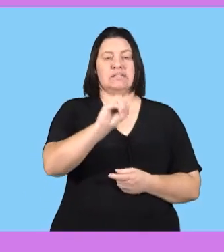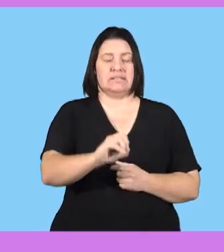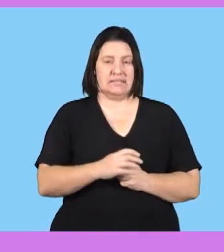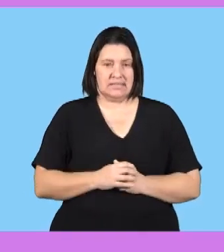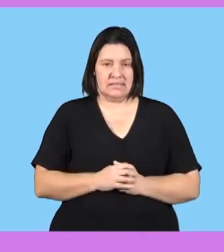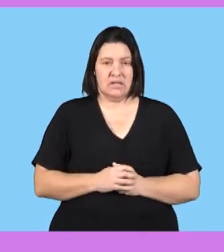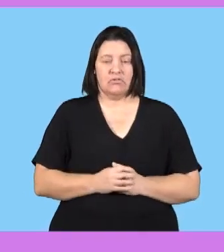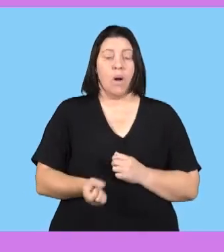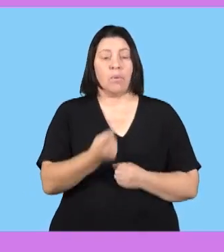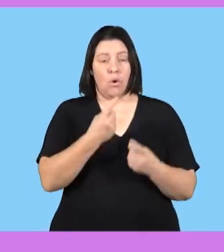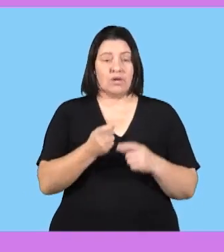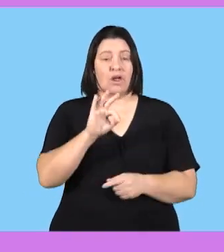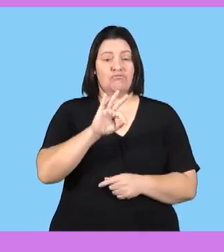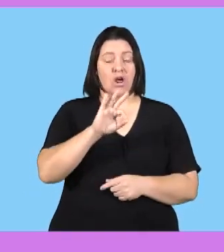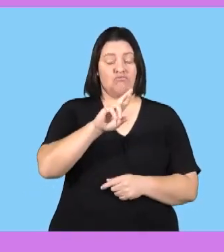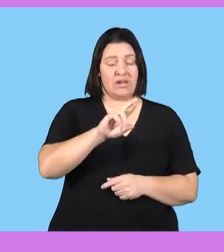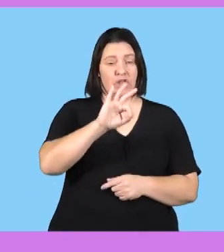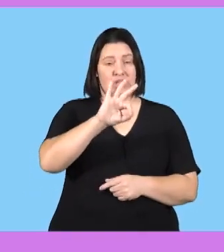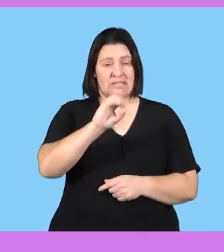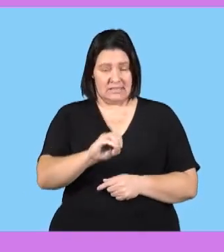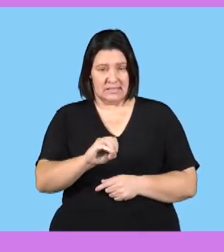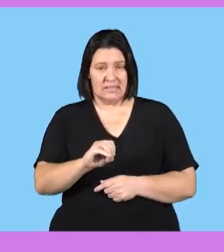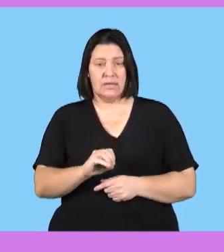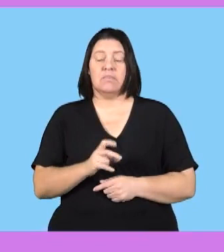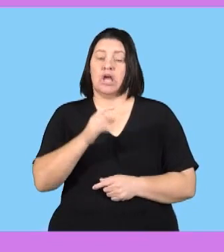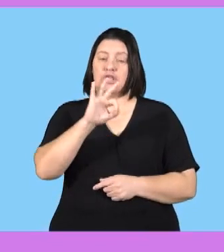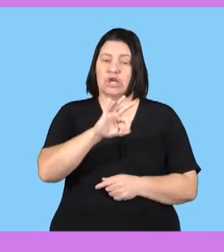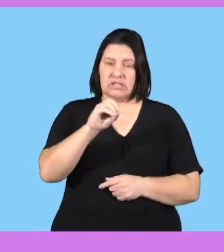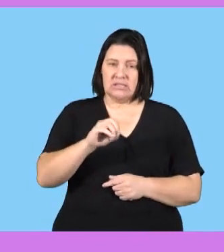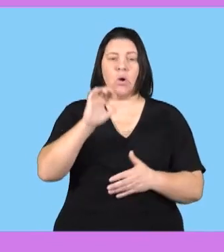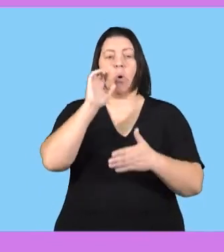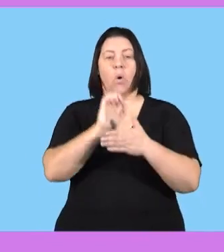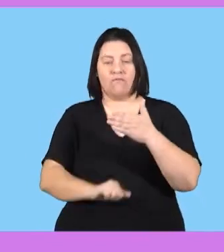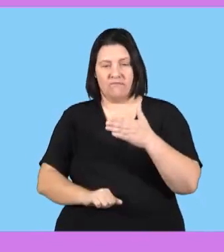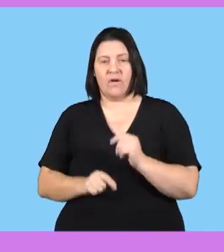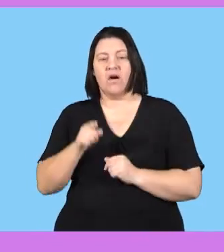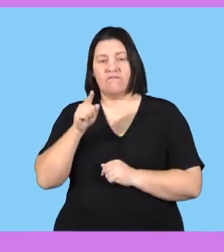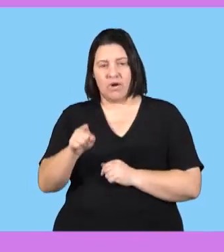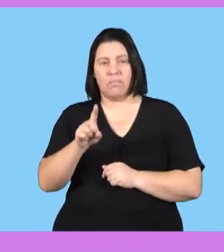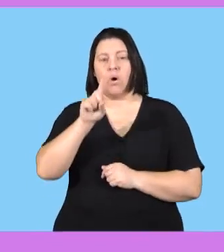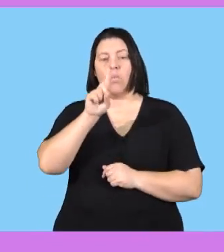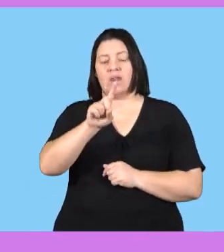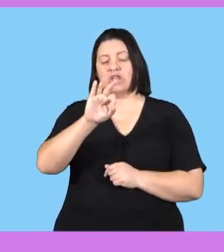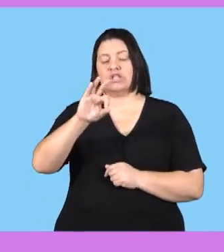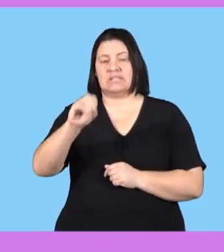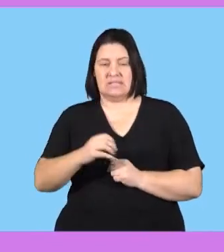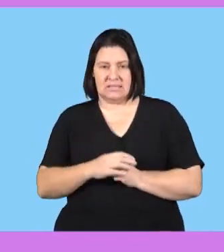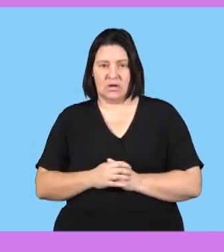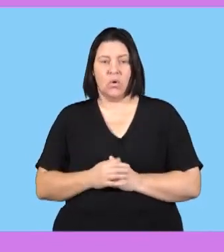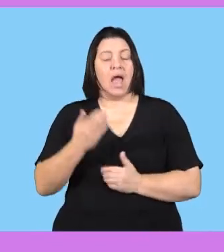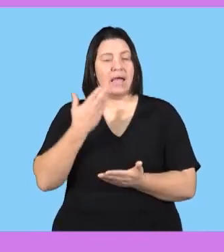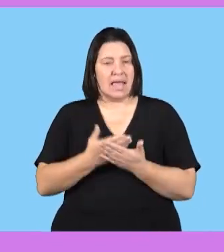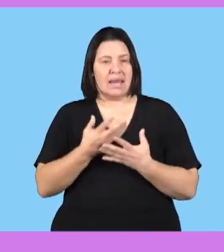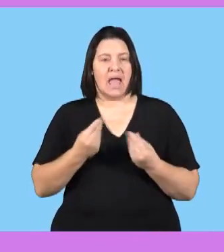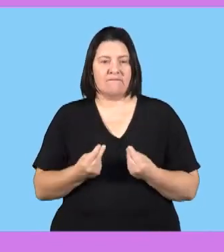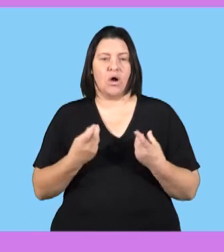rand. So if the cost for popcorns is 30 rand, we need to take this 30, subtract it from this 130, so that